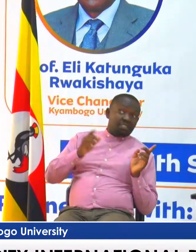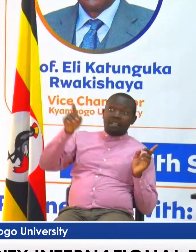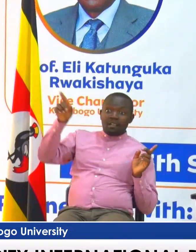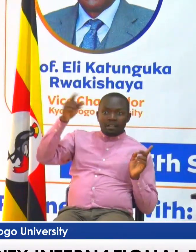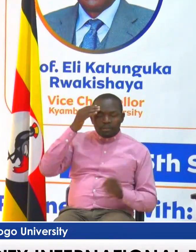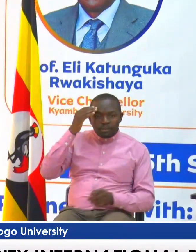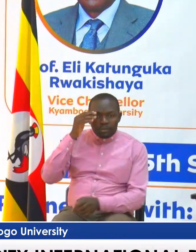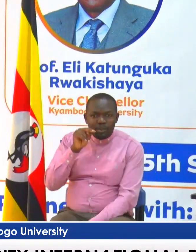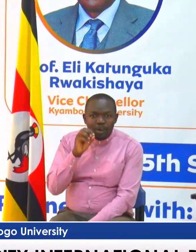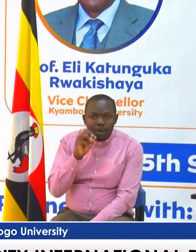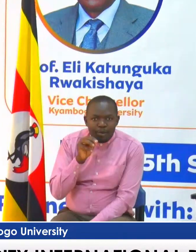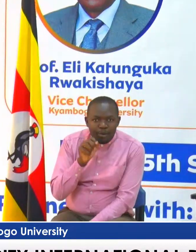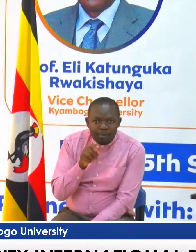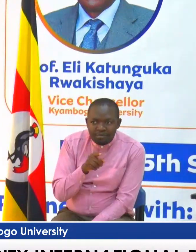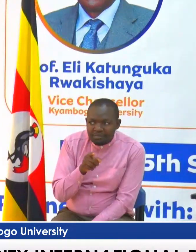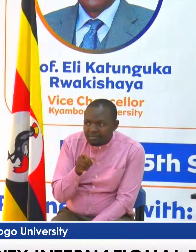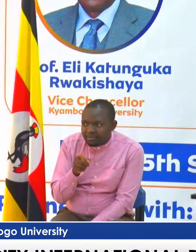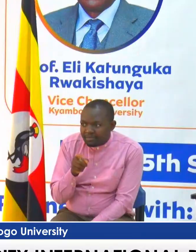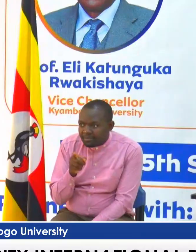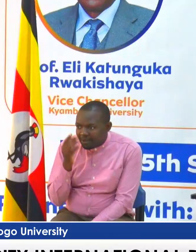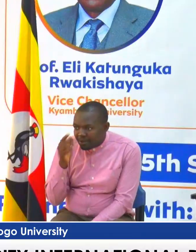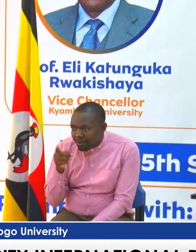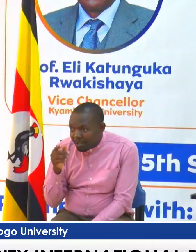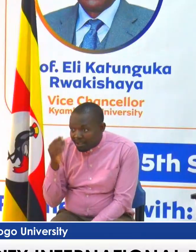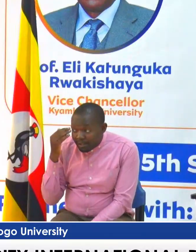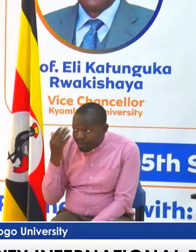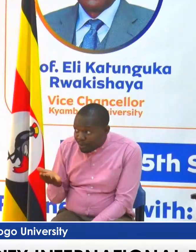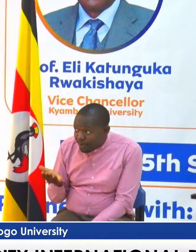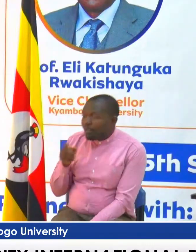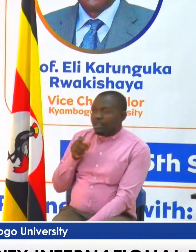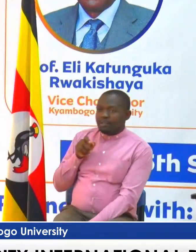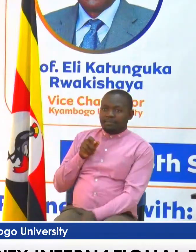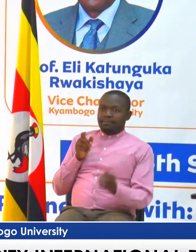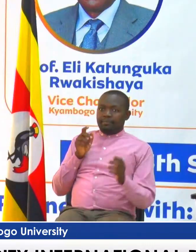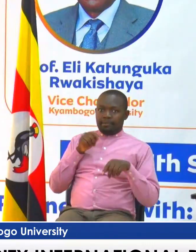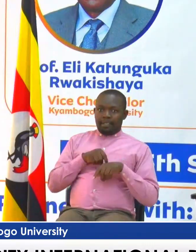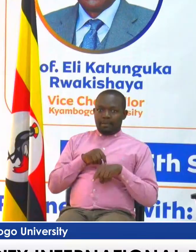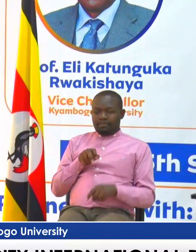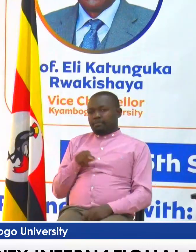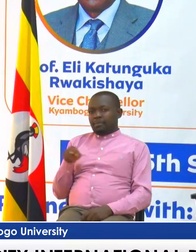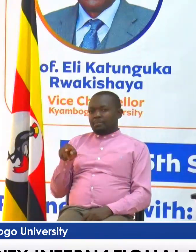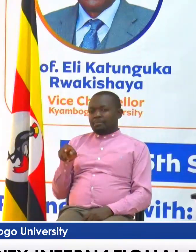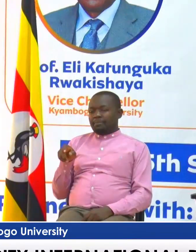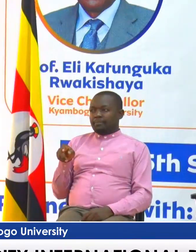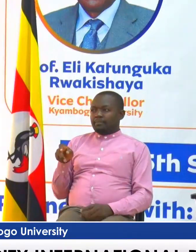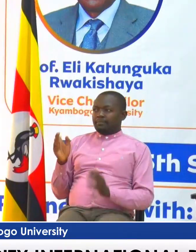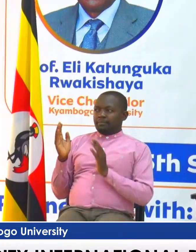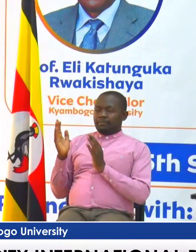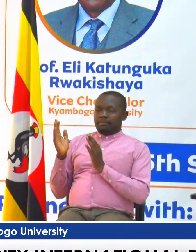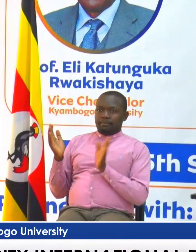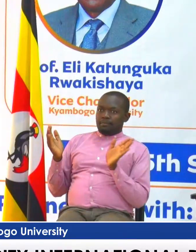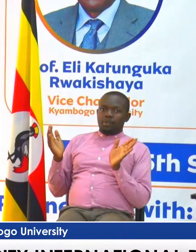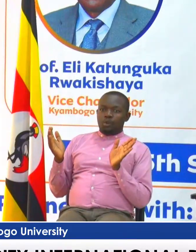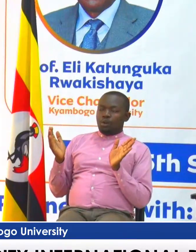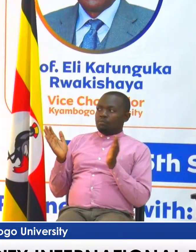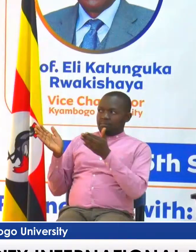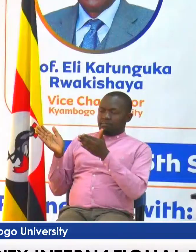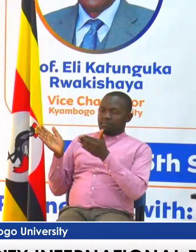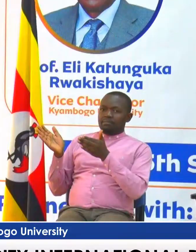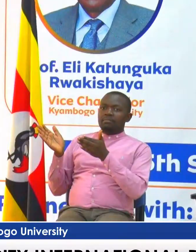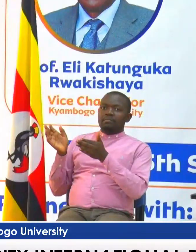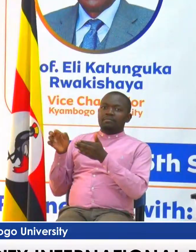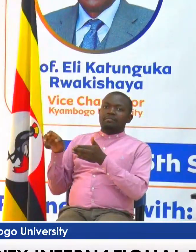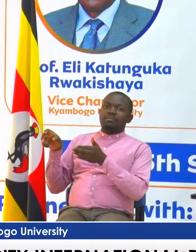Noma? Those of you who don't know Noma, when you get here, face this side at least, there is a